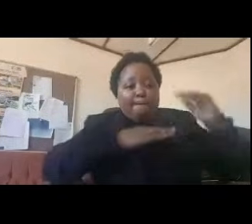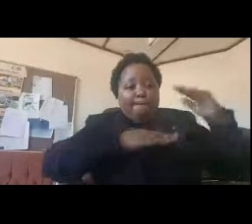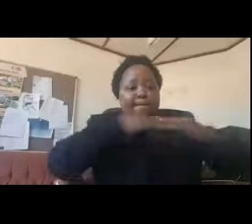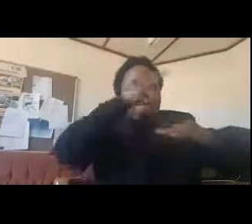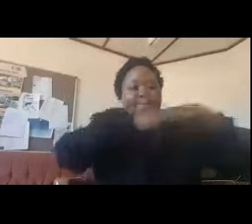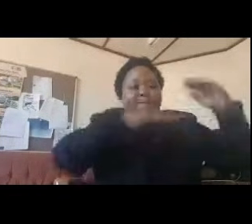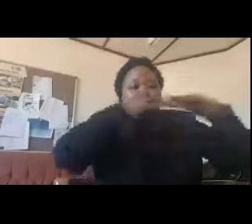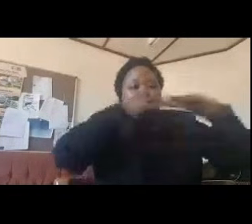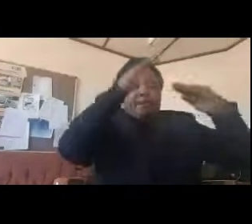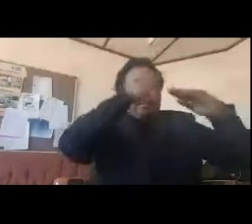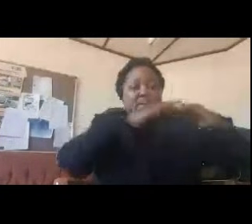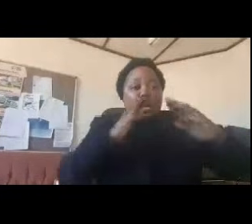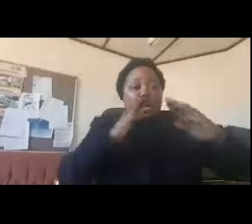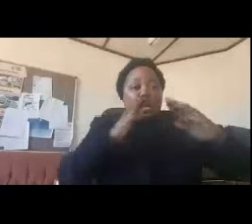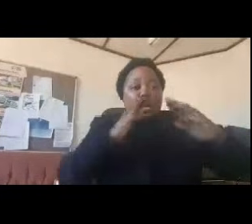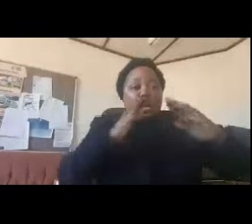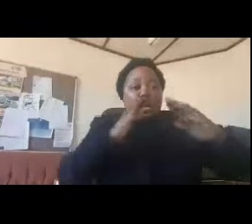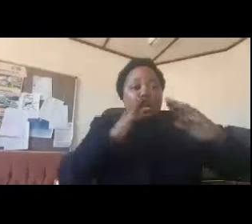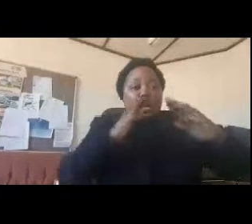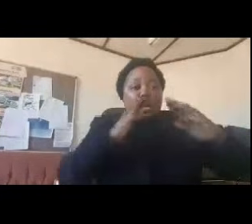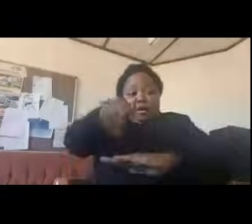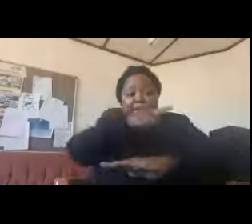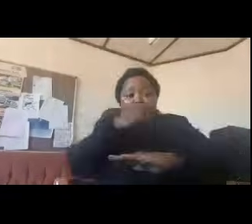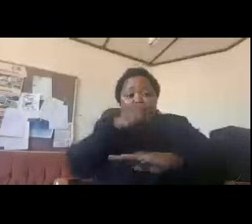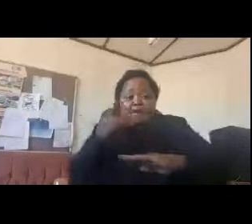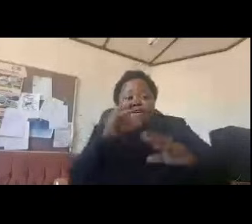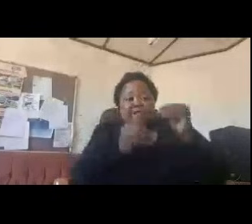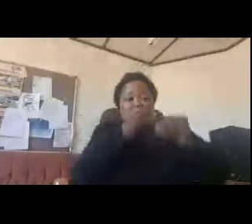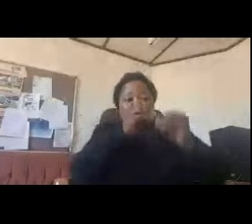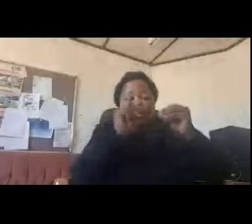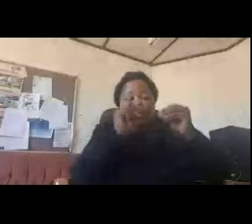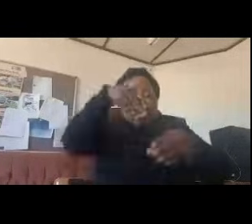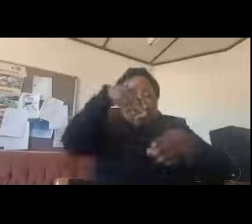house, but we forgot to fix the plumbing inside.